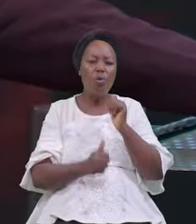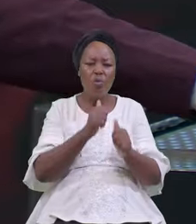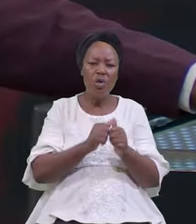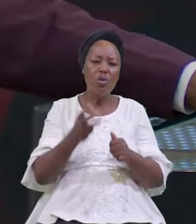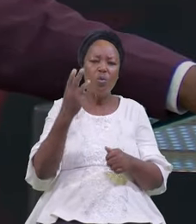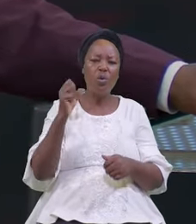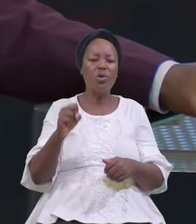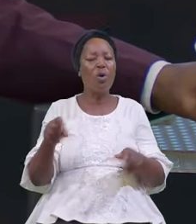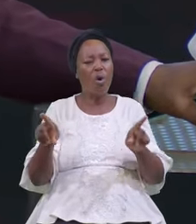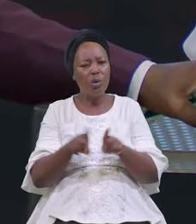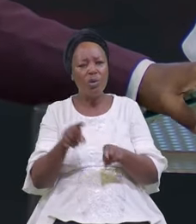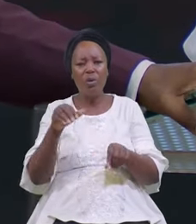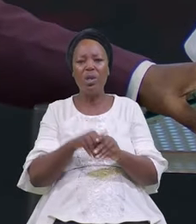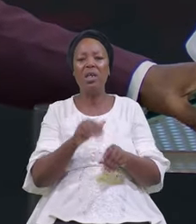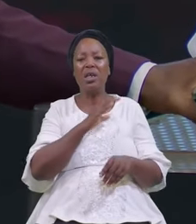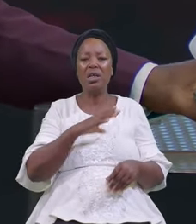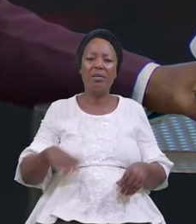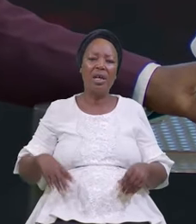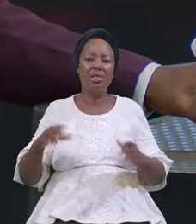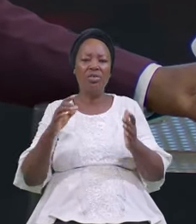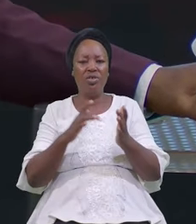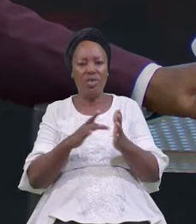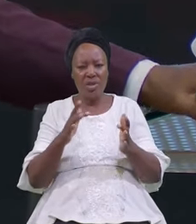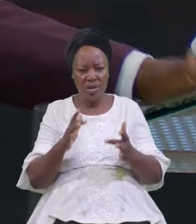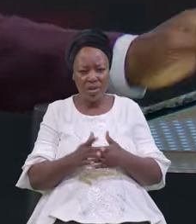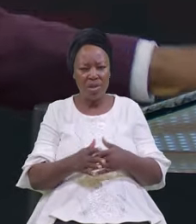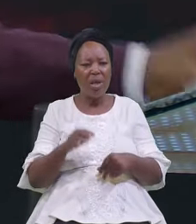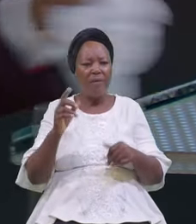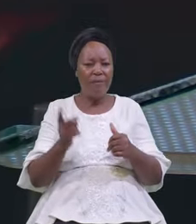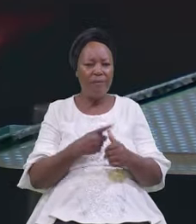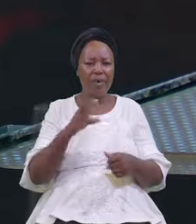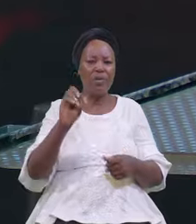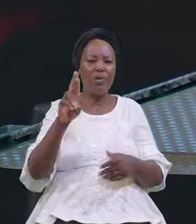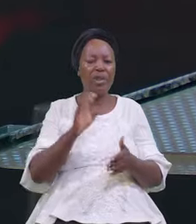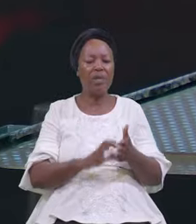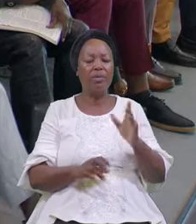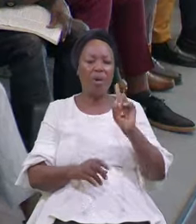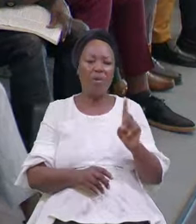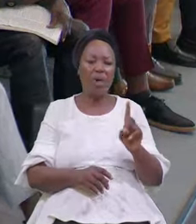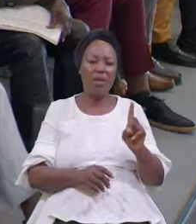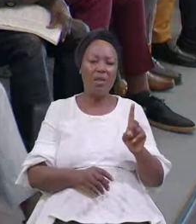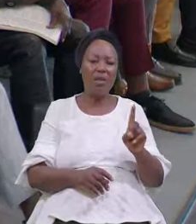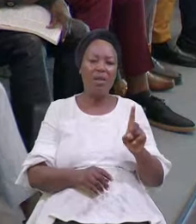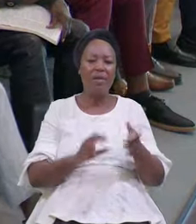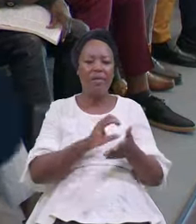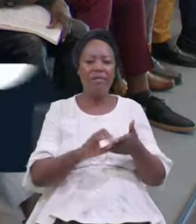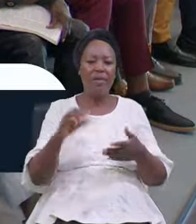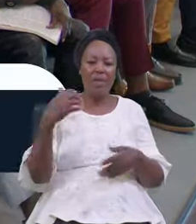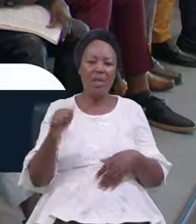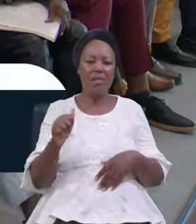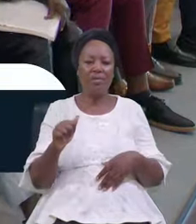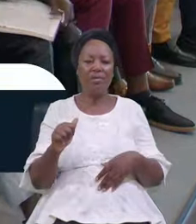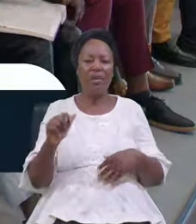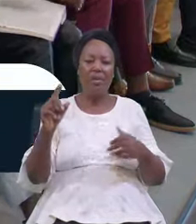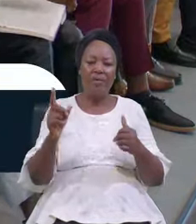also in Christ Jesus. In 1 Corinthians chapter 1, we're looking at verse 10. 1